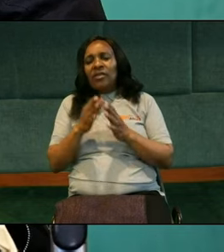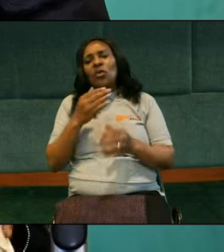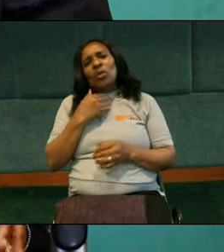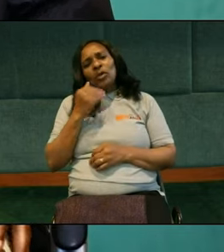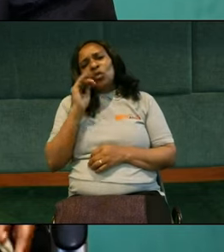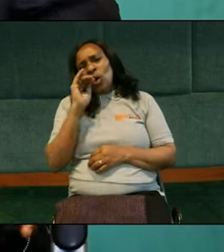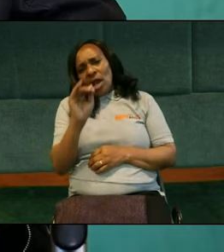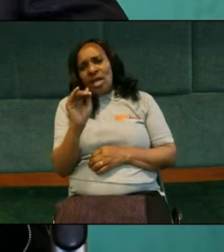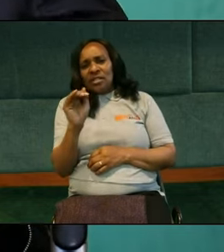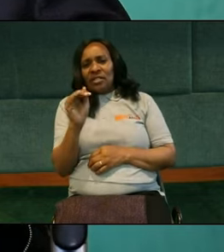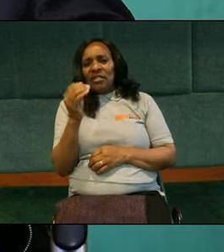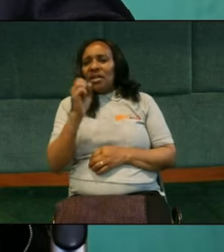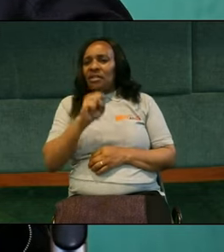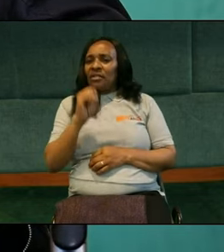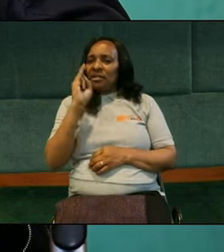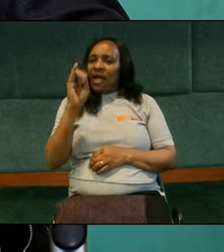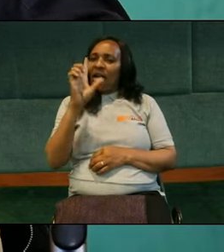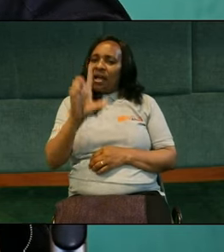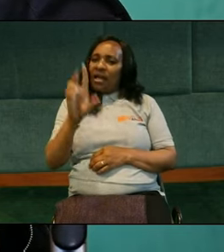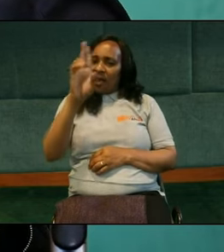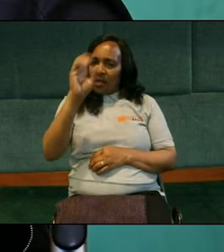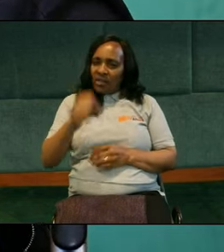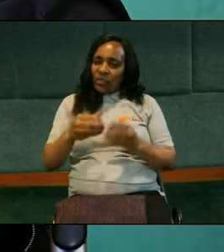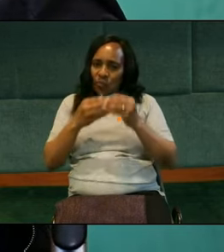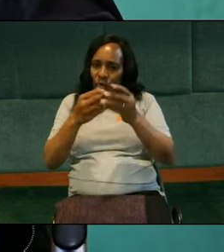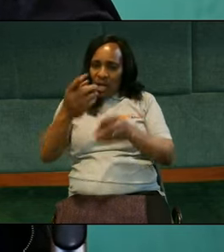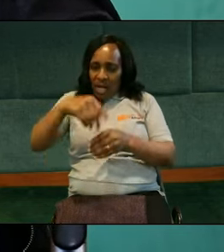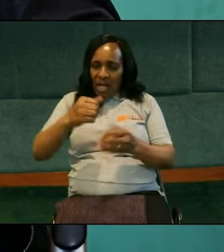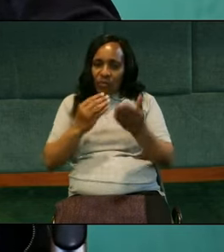ask Silas to guide us through this.